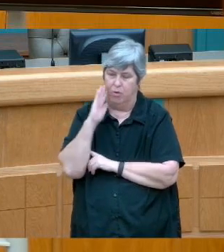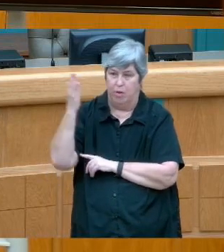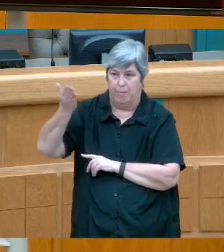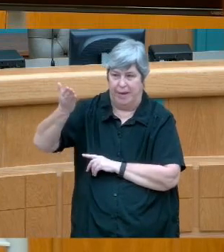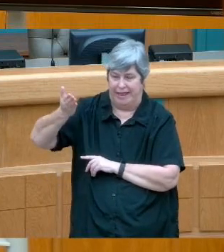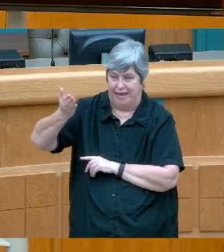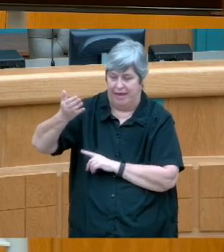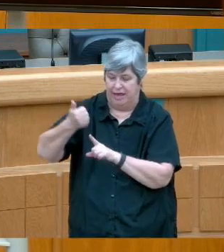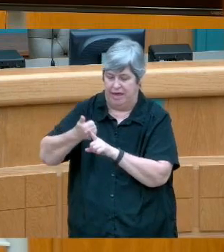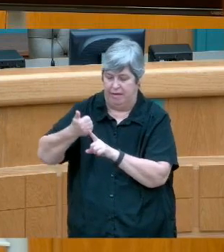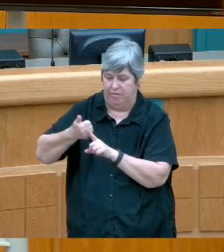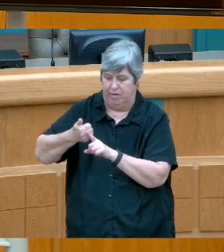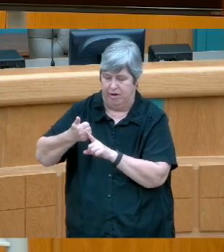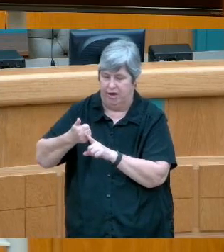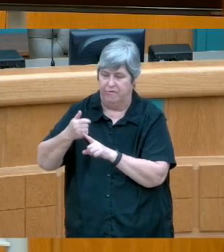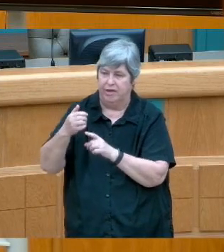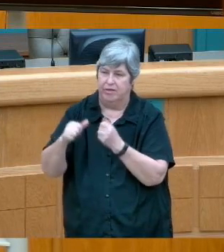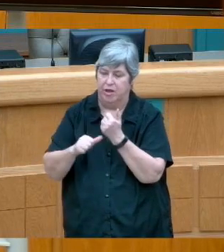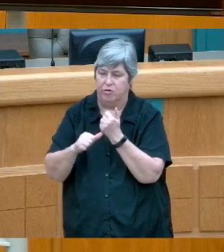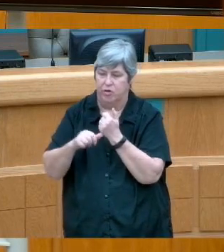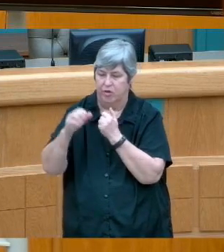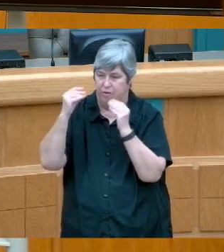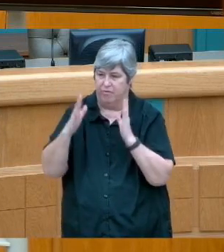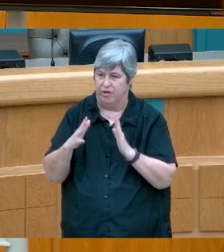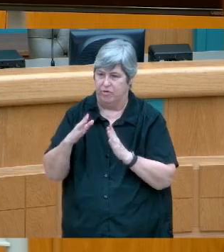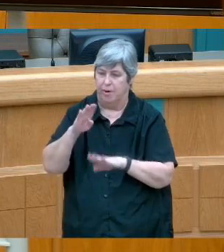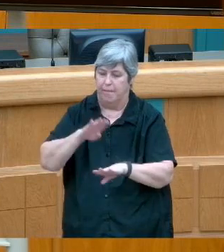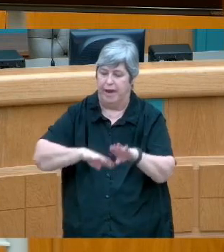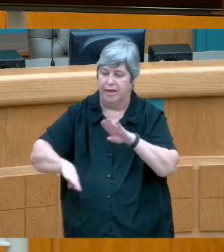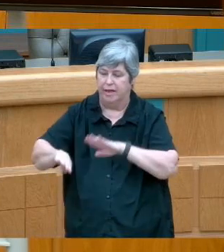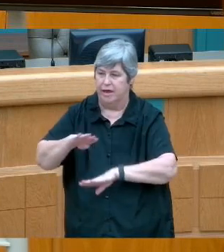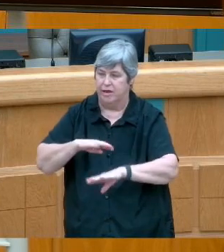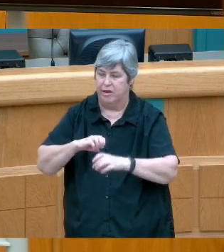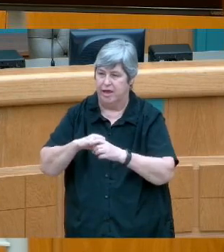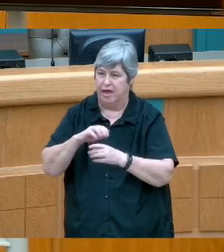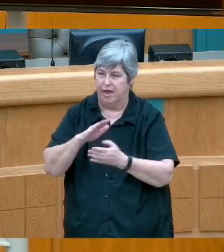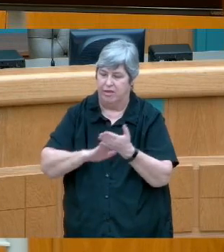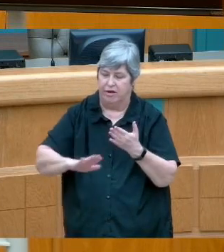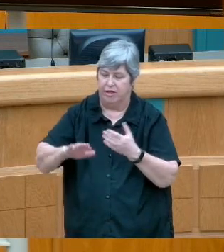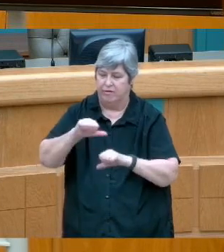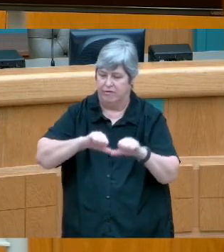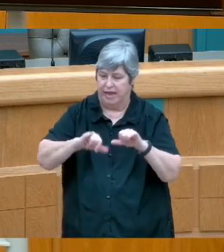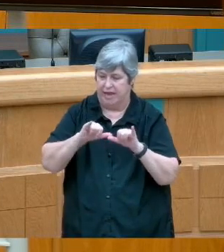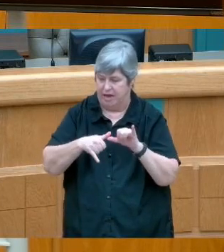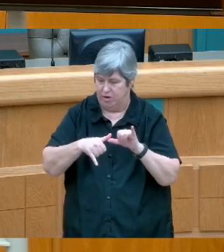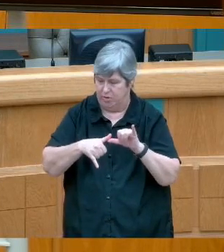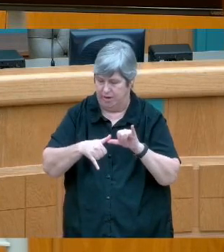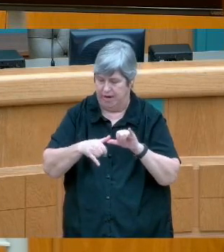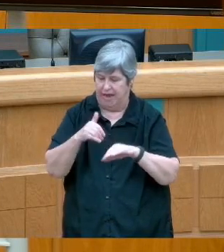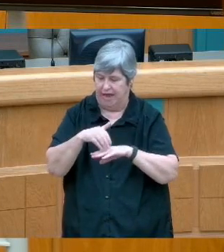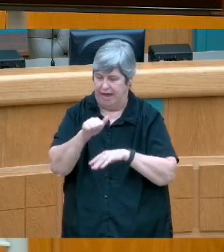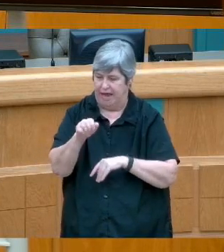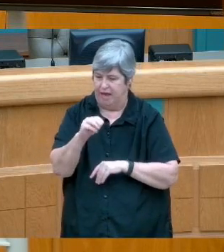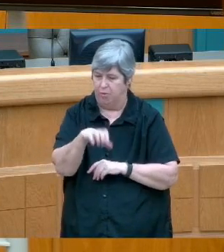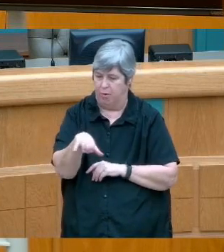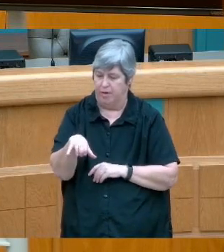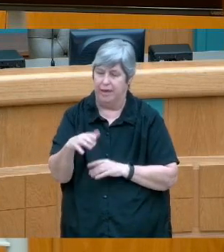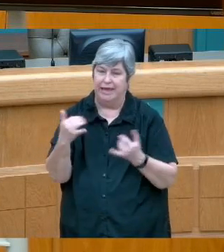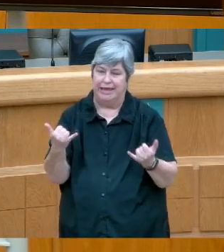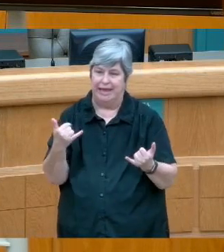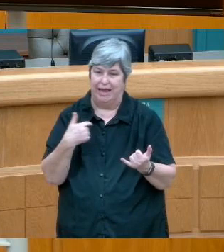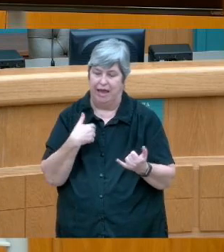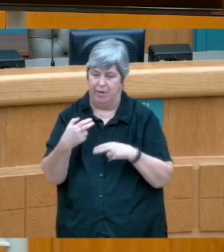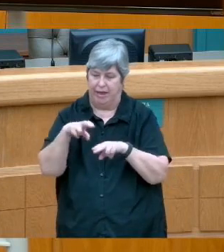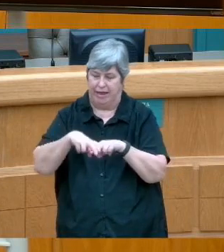he's an associate professor of biology in the College of Science and Engineering. And today, I'm going to sit